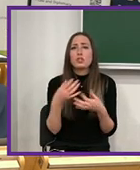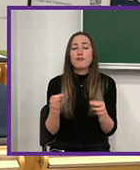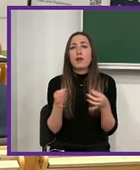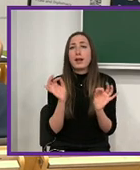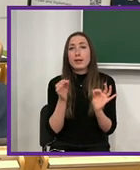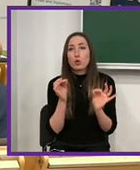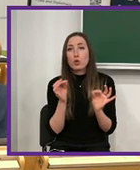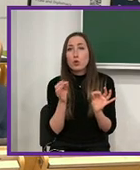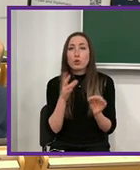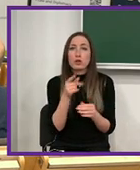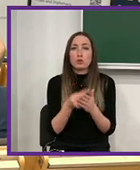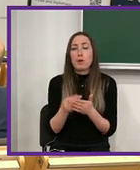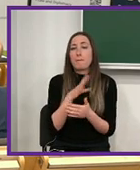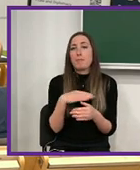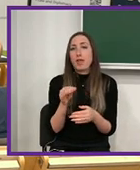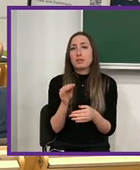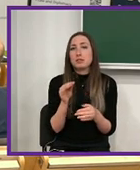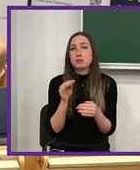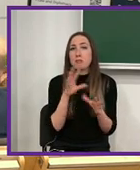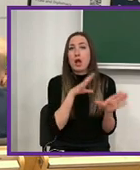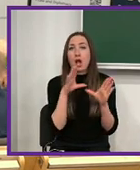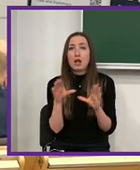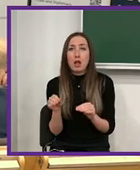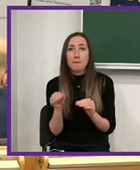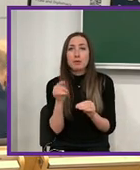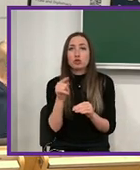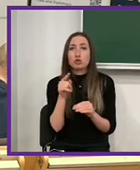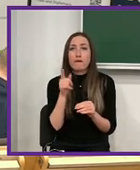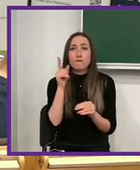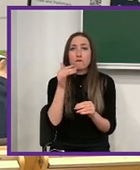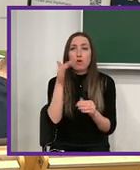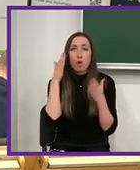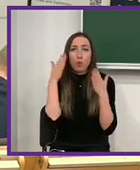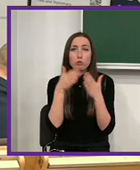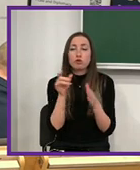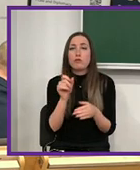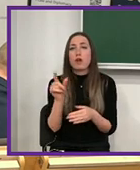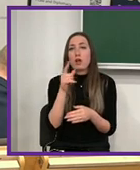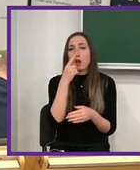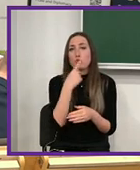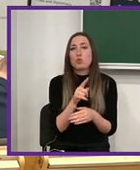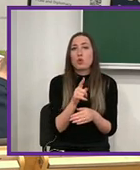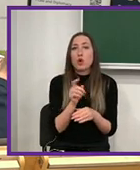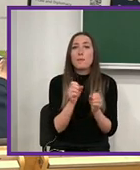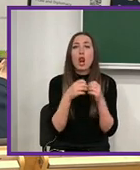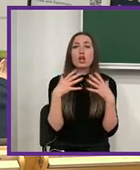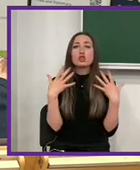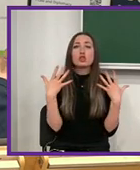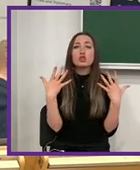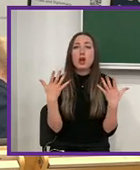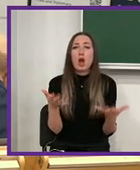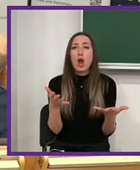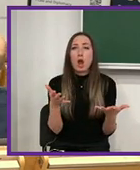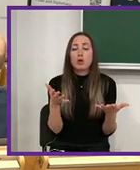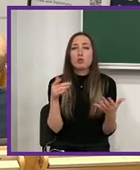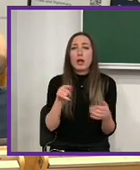shifting focus to some degree from narrow profit maximization to a wider sense of the sustainability of business operations,